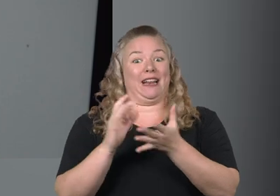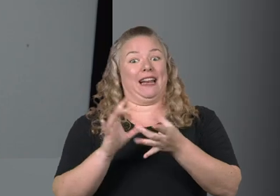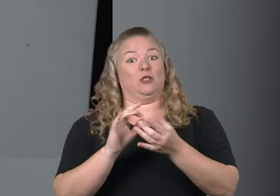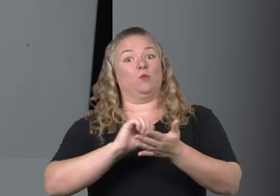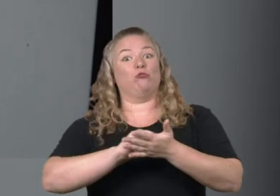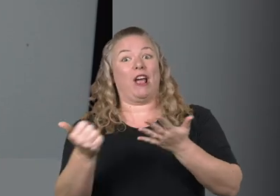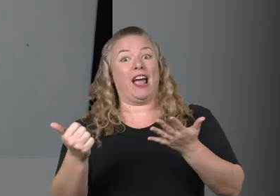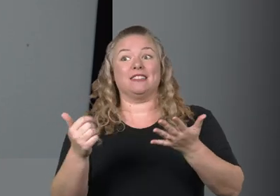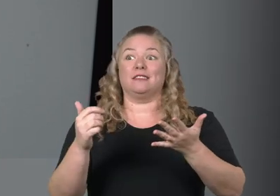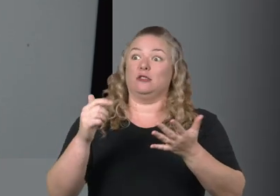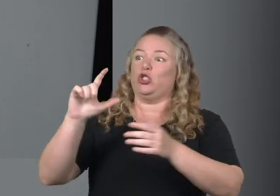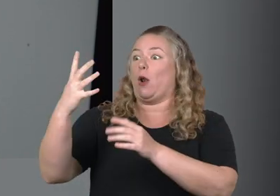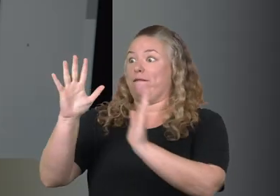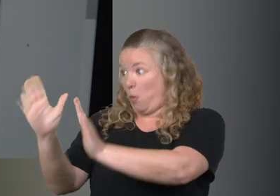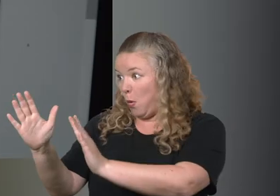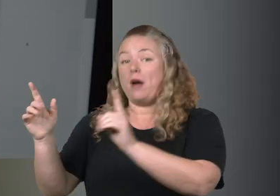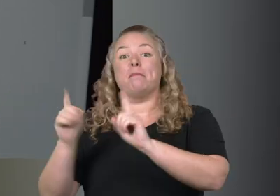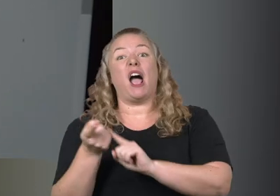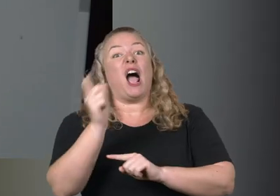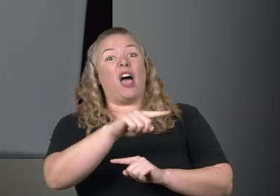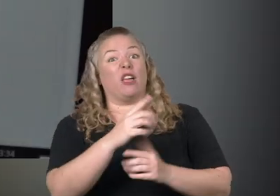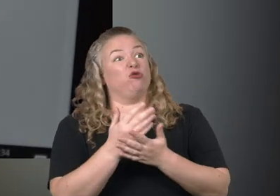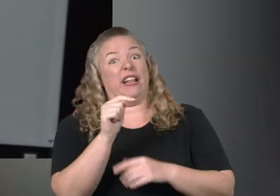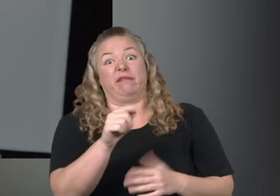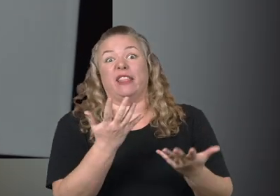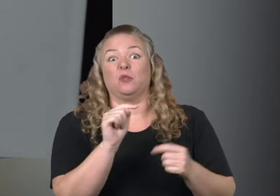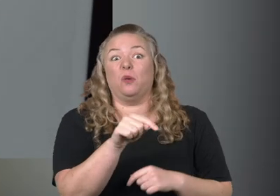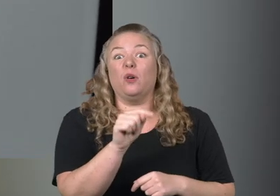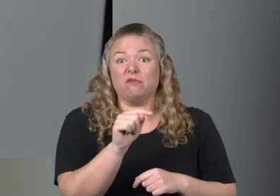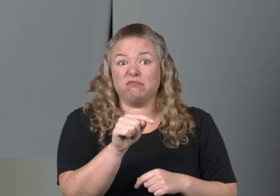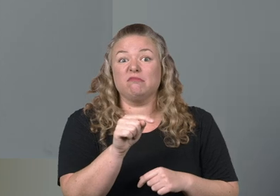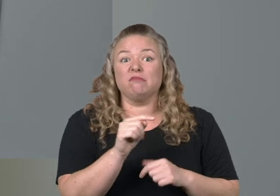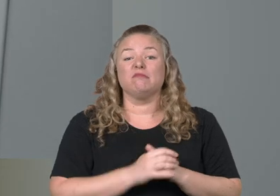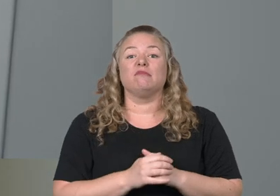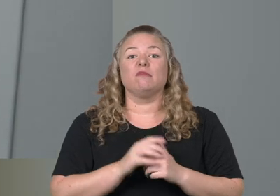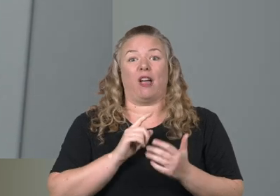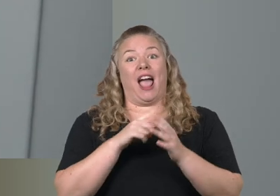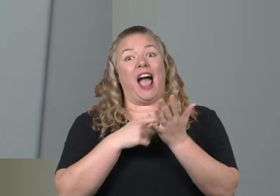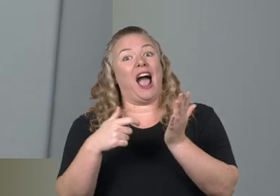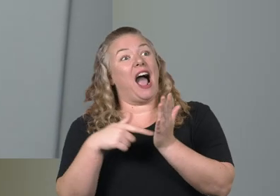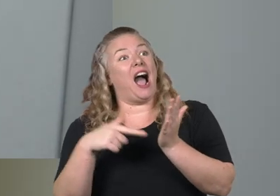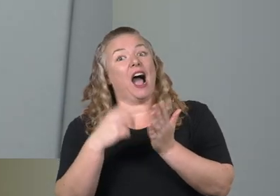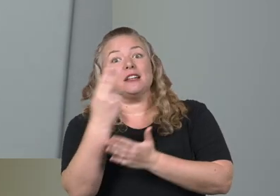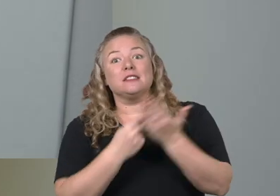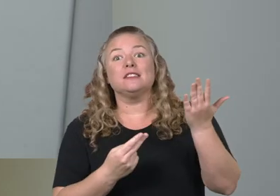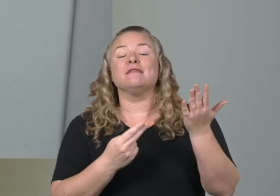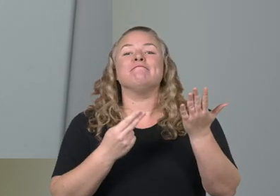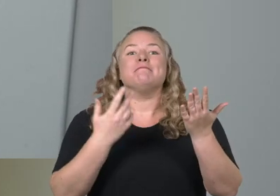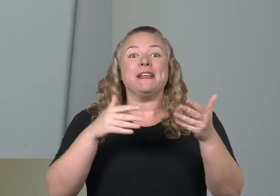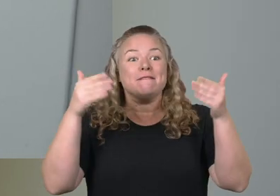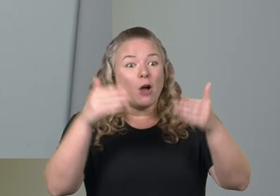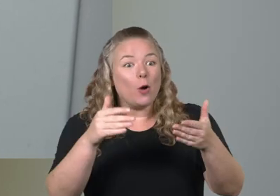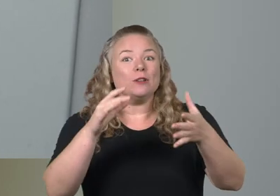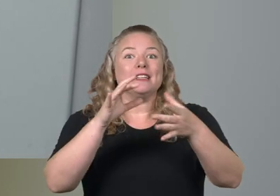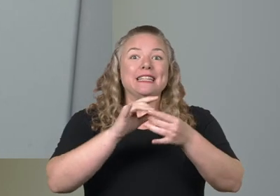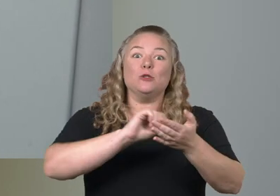only press coverage apart from Channel 4 none of the art press